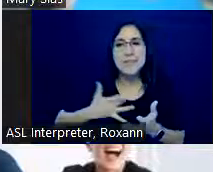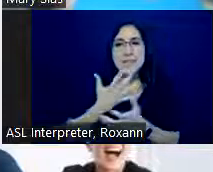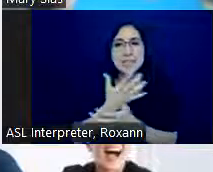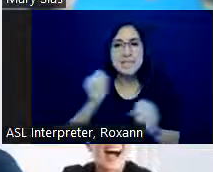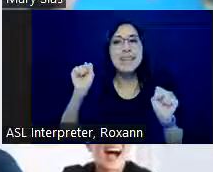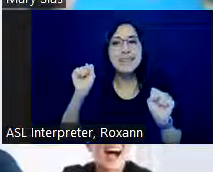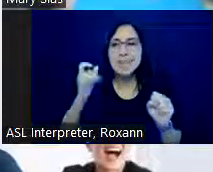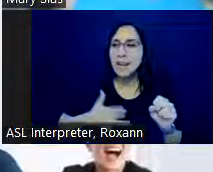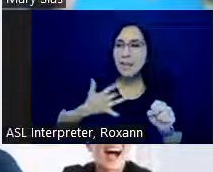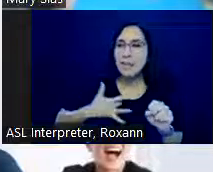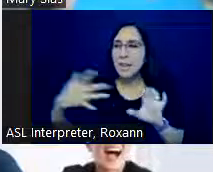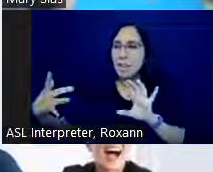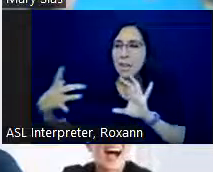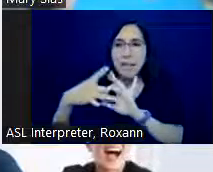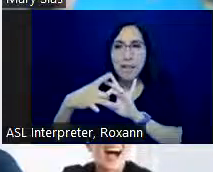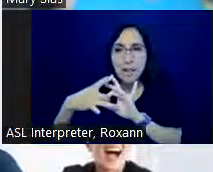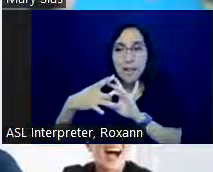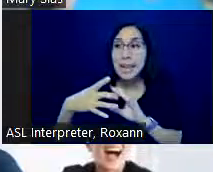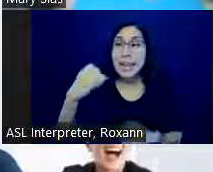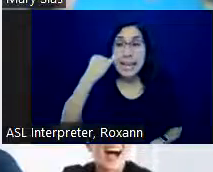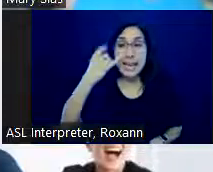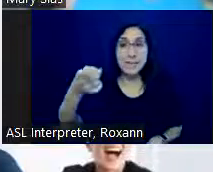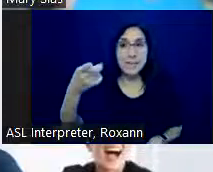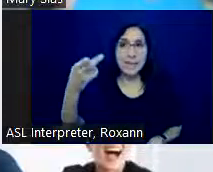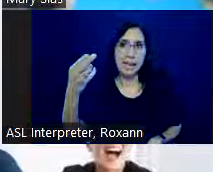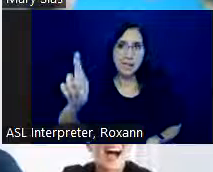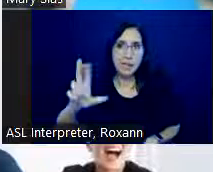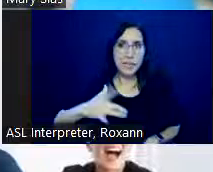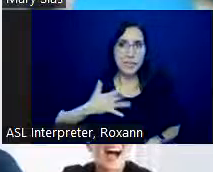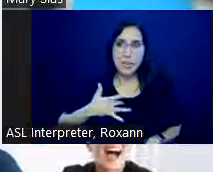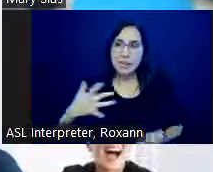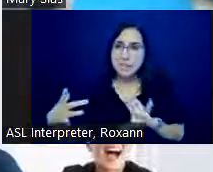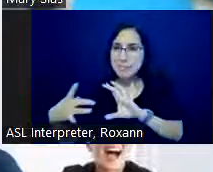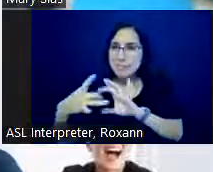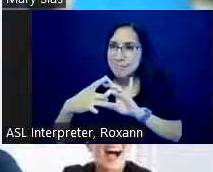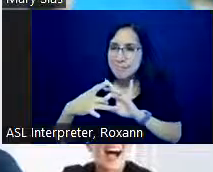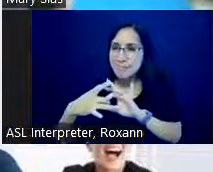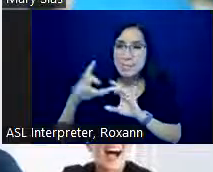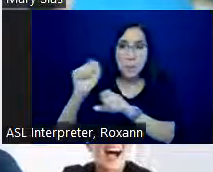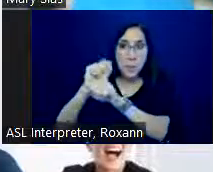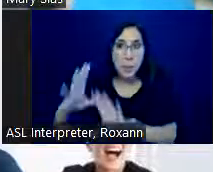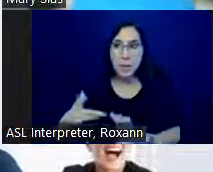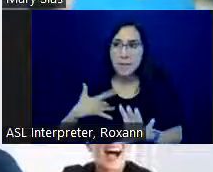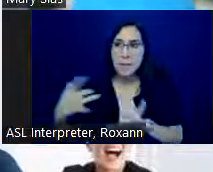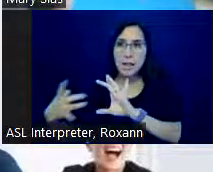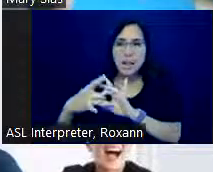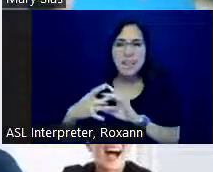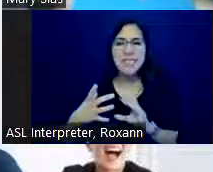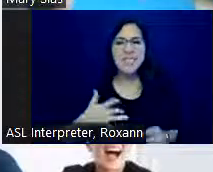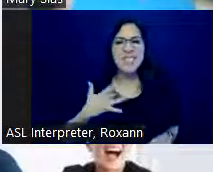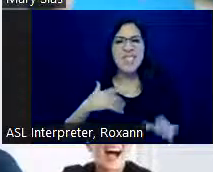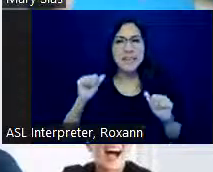like they're connecting, they can share with you their true feelings, their fears. Fears aren't just one